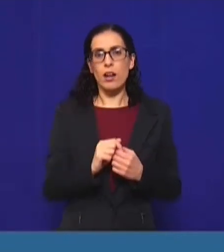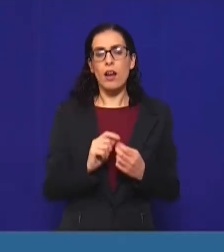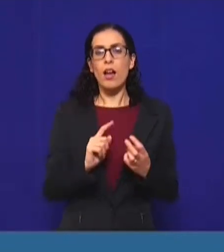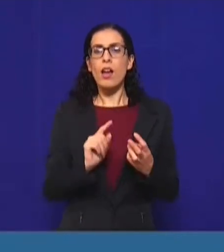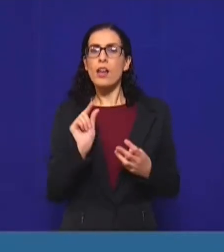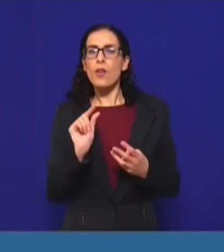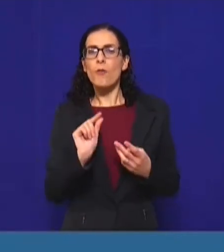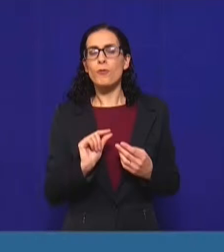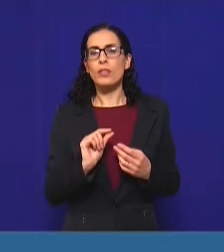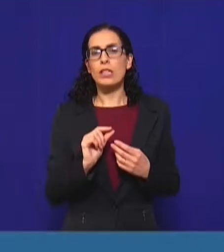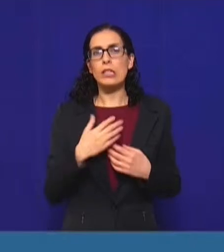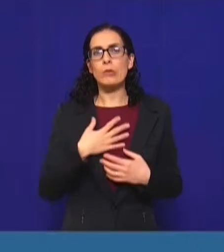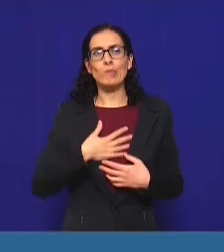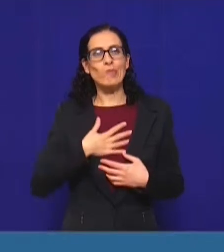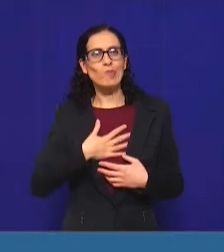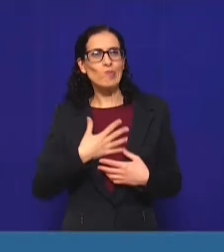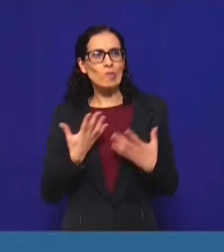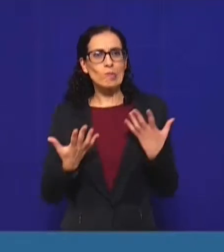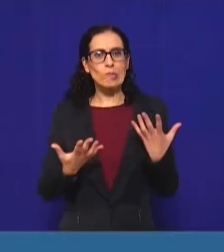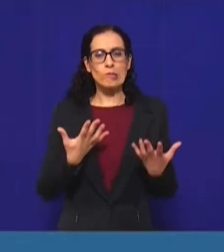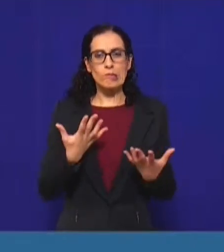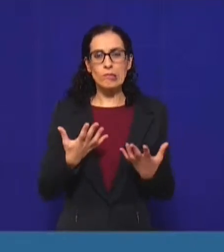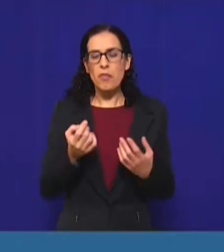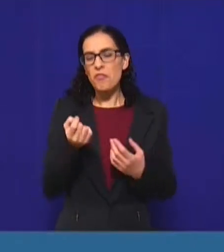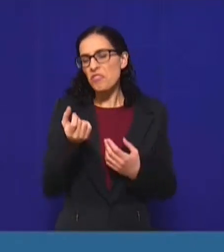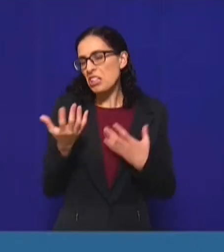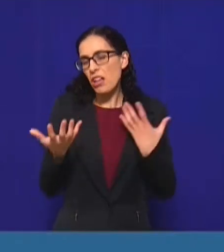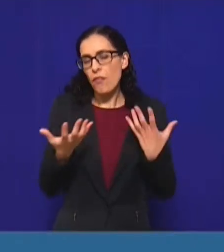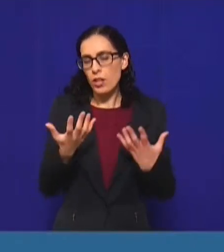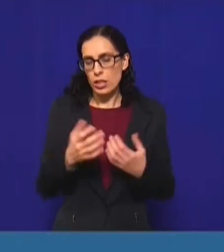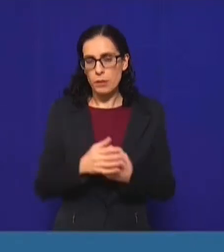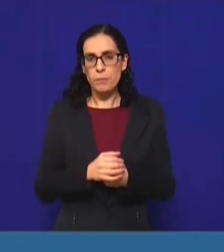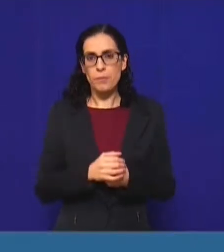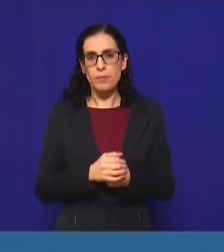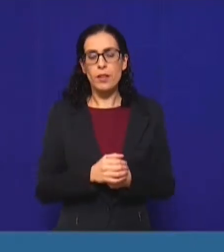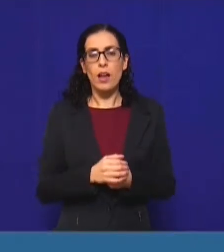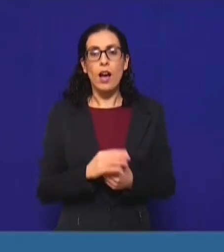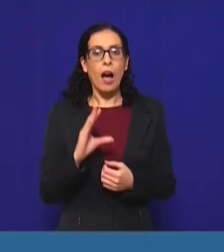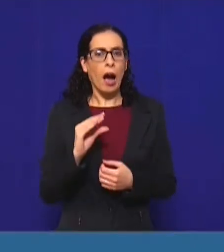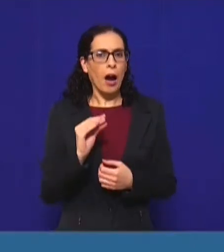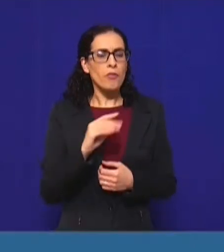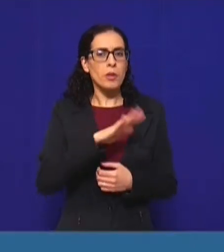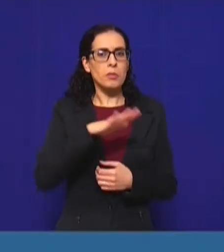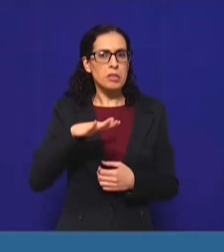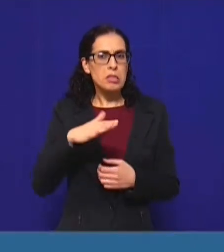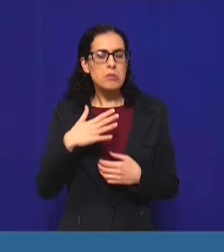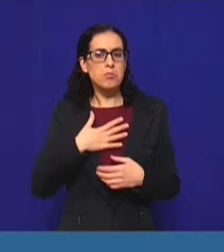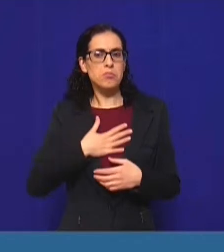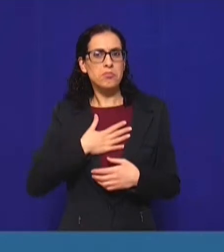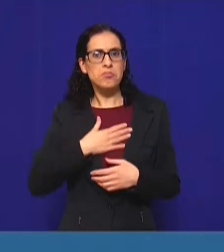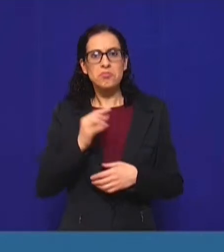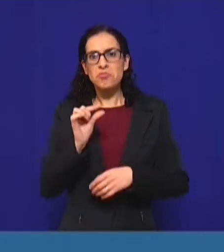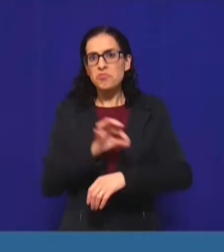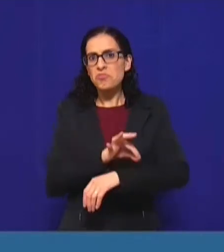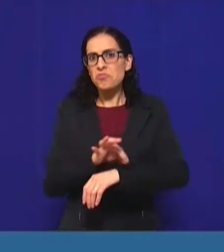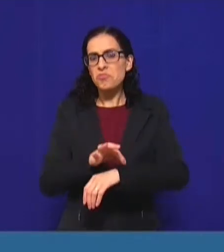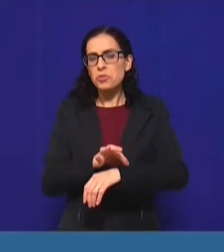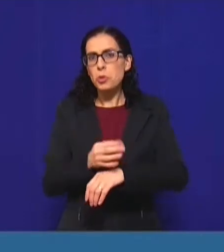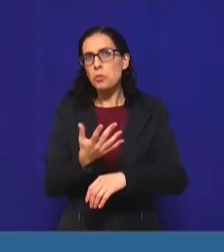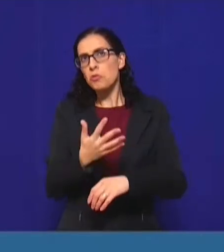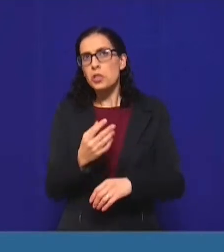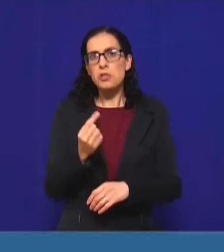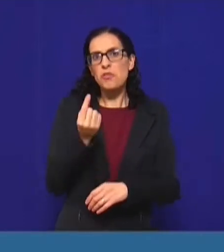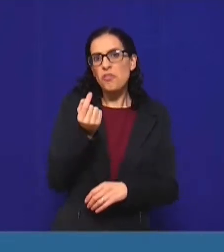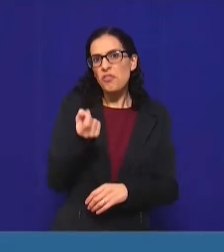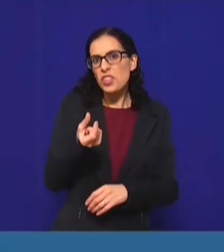tħossok xi sintomi li huma ħfief. Ħafna mill-persuni dawn is-sintomi idumu biss ftit ġranet